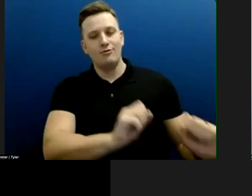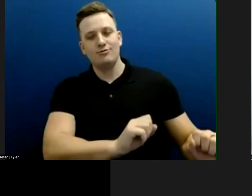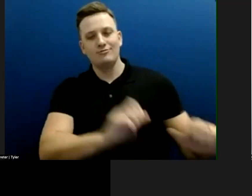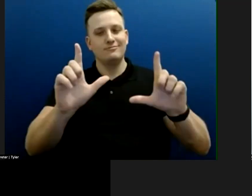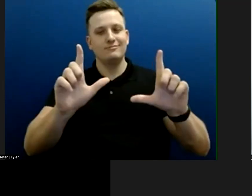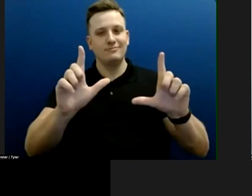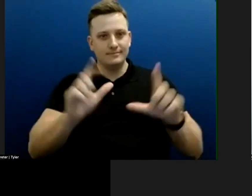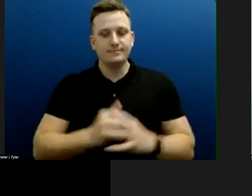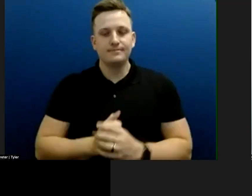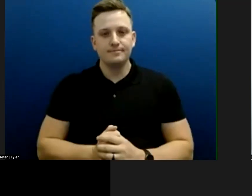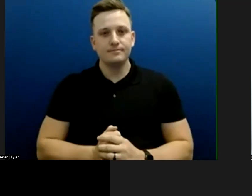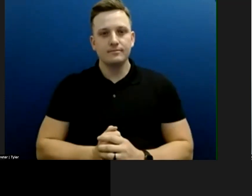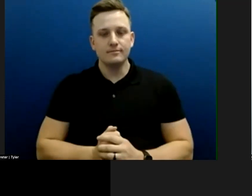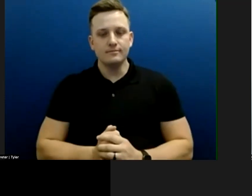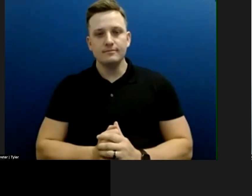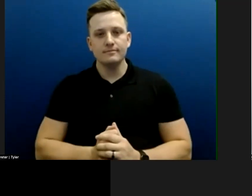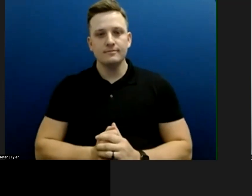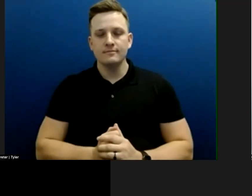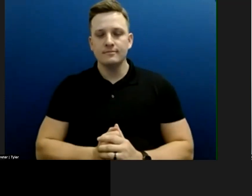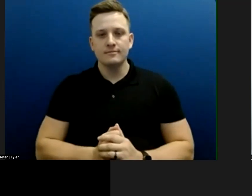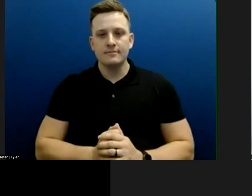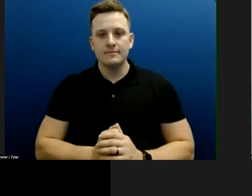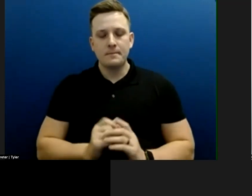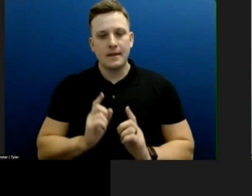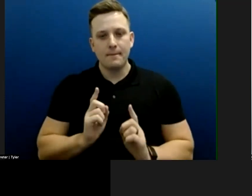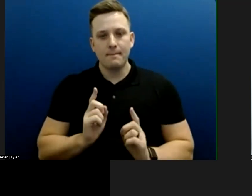in a minute.